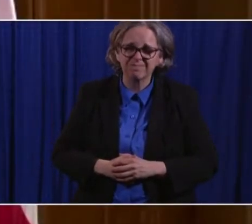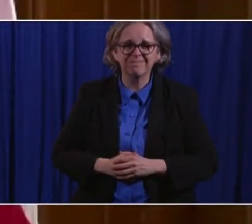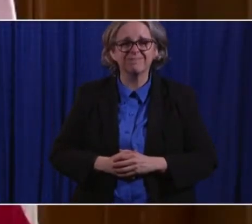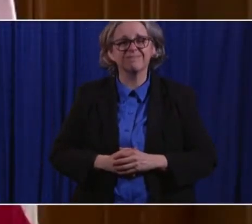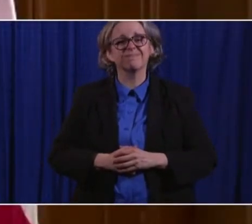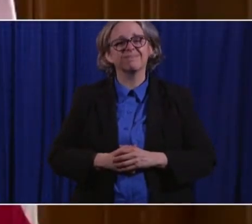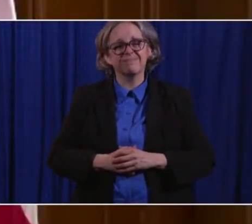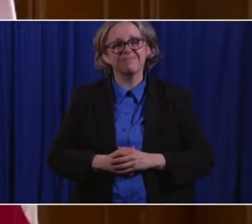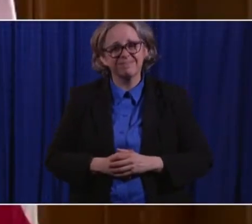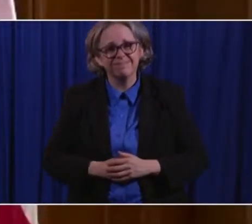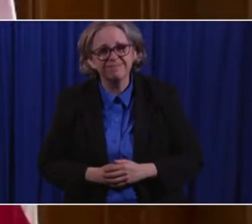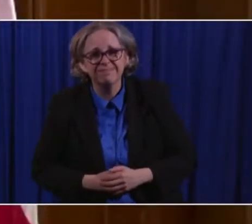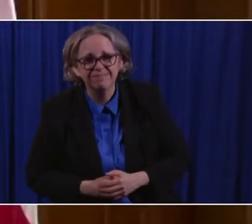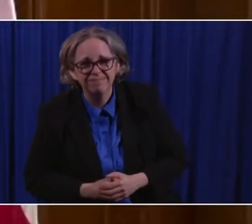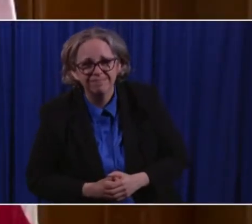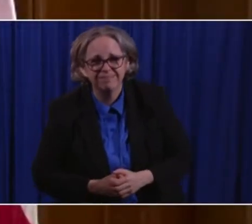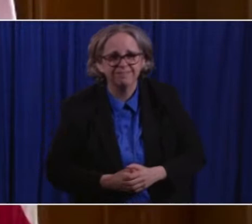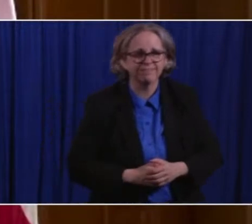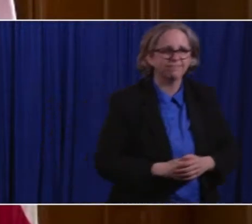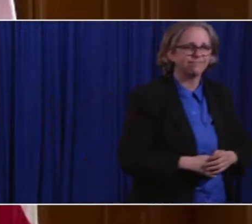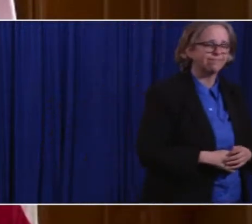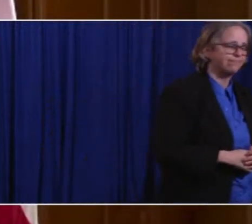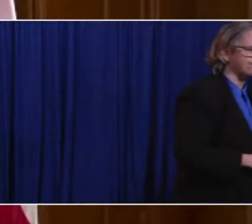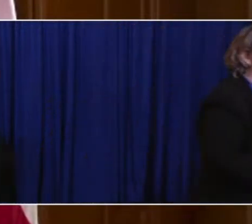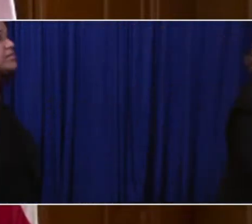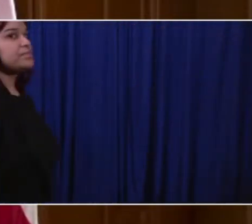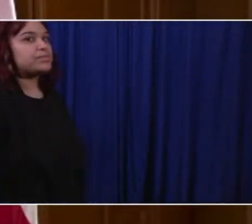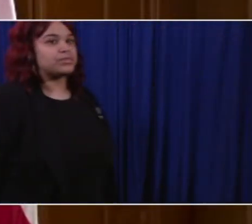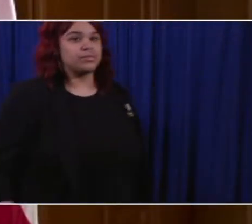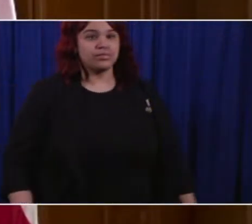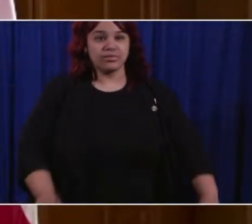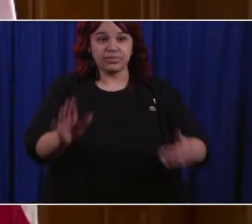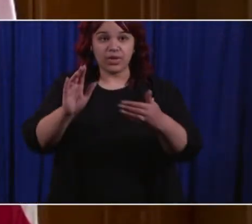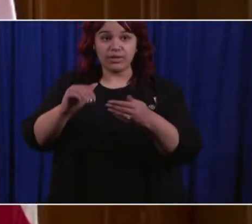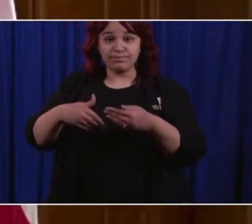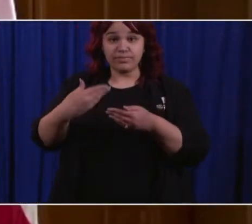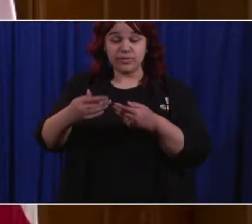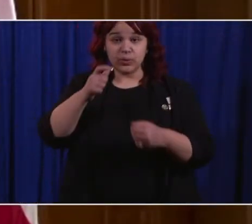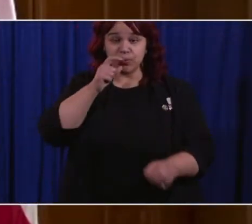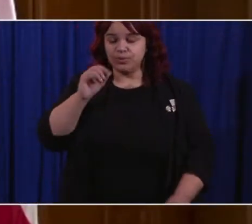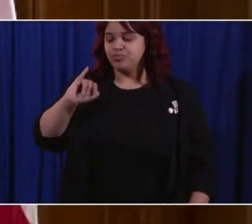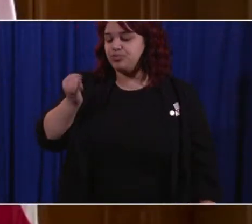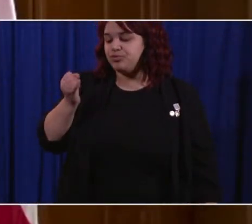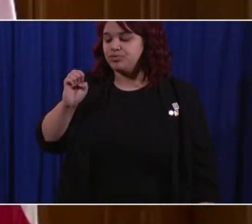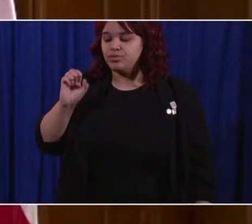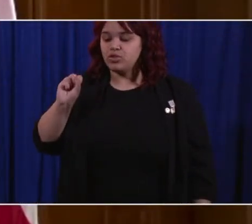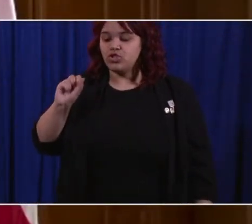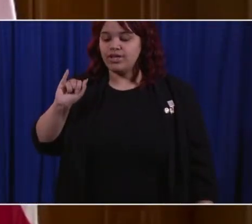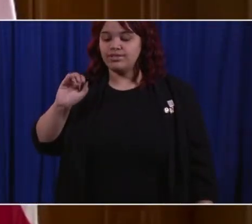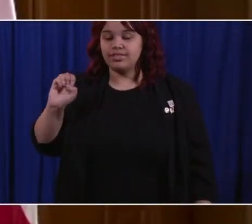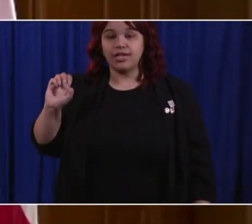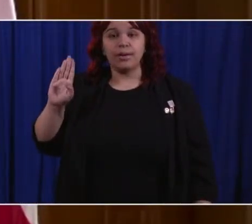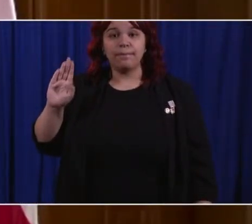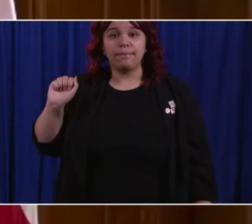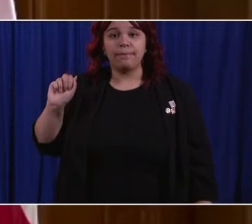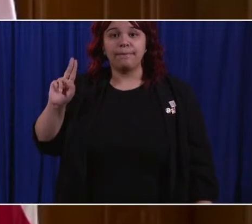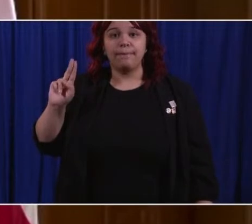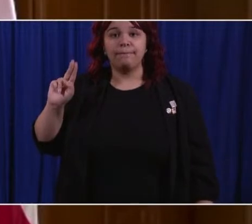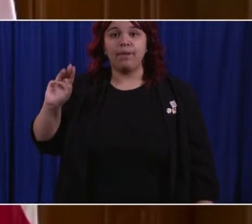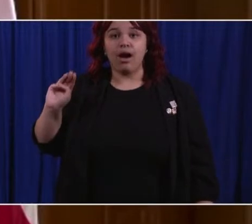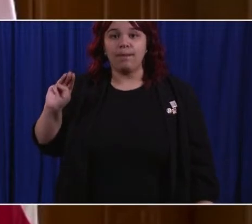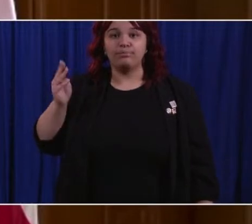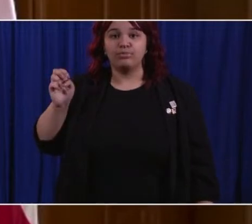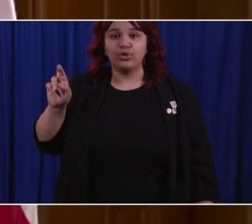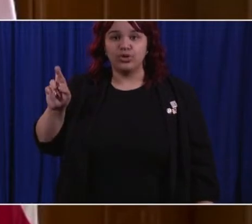Next question is from Jesse Balmer to the Cincinnati Enquirer. Hello, Governor. My question